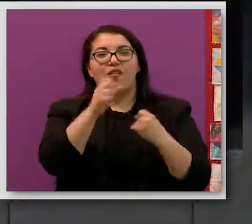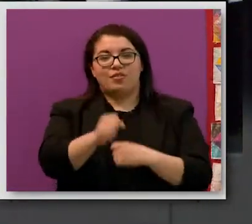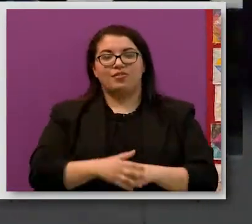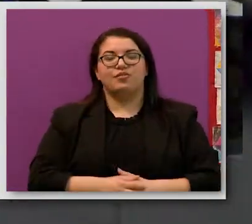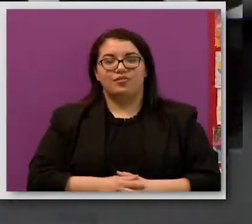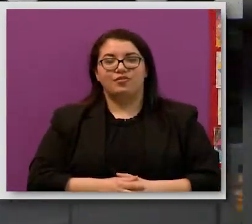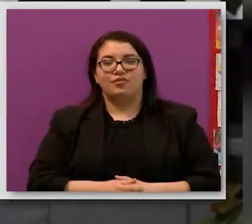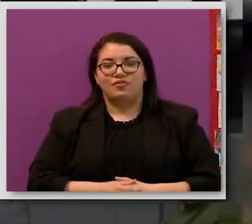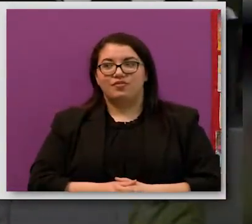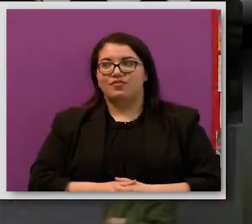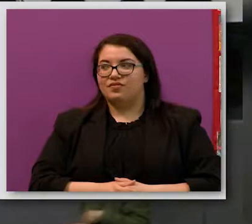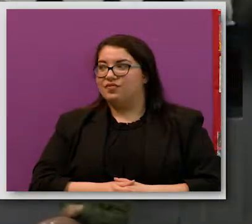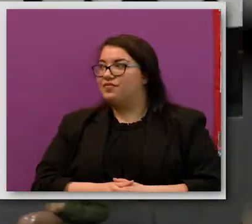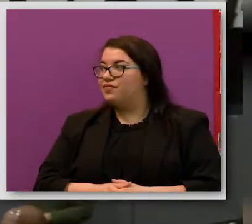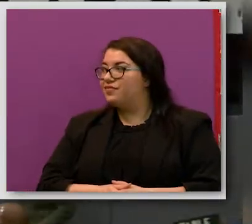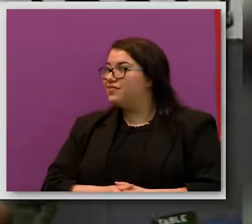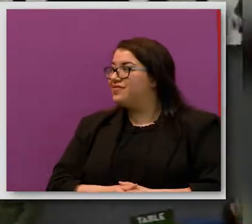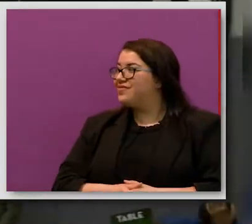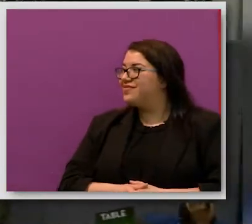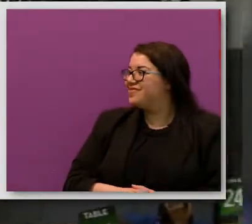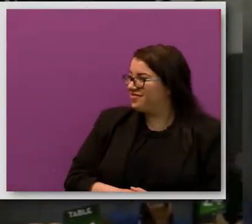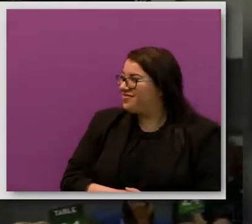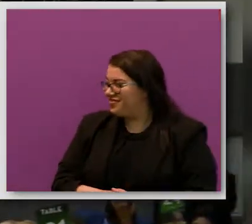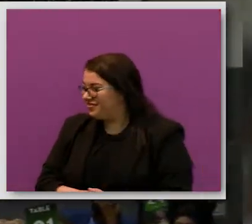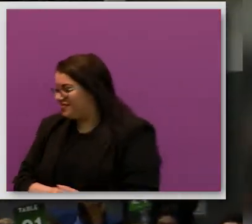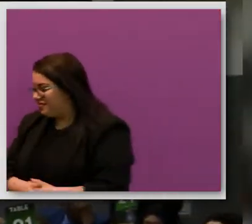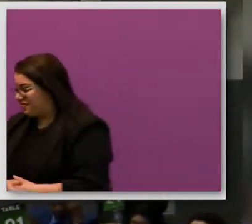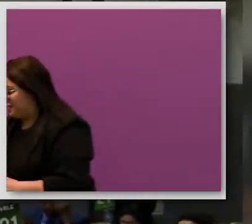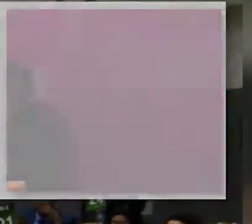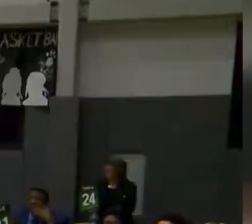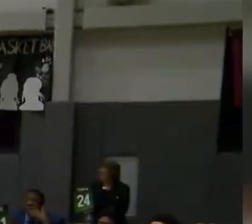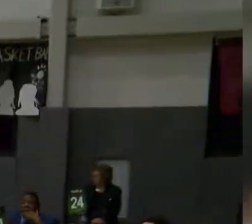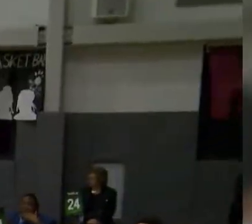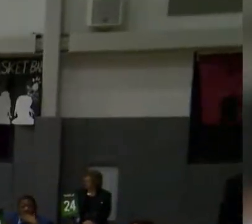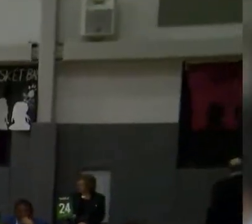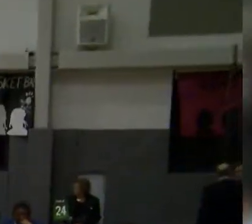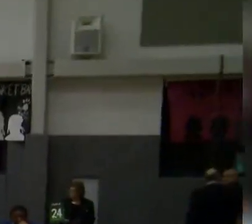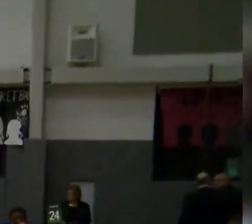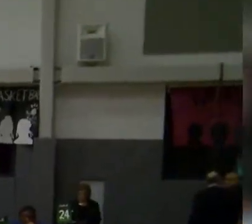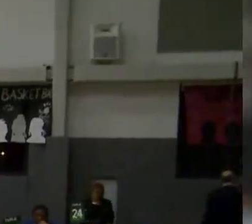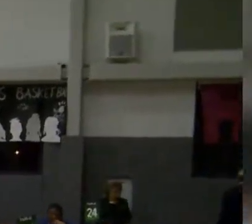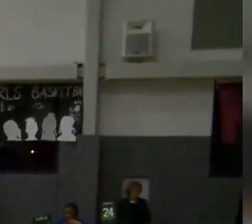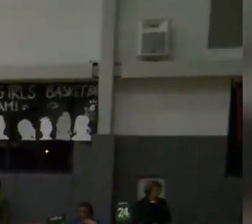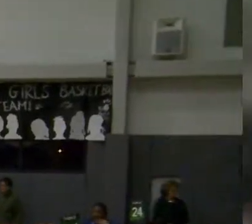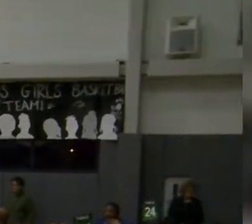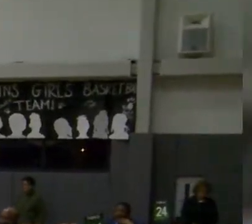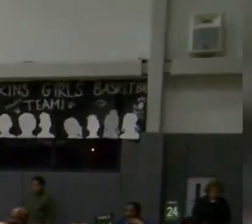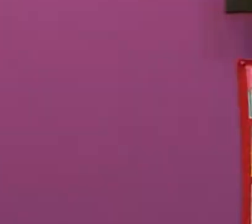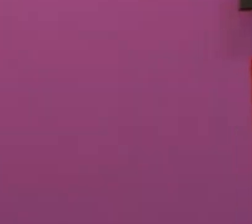20. All right. Did any other tables want to tell us how they did?